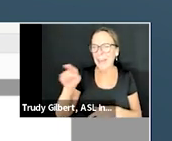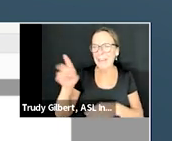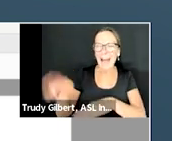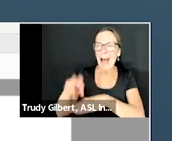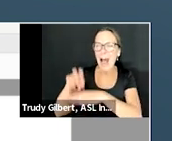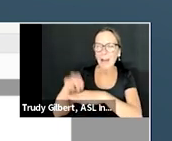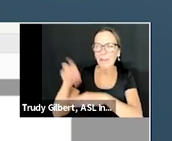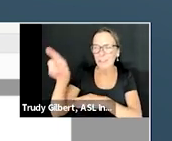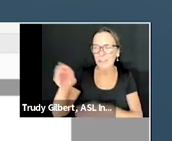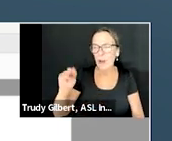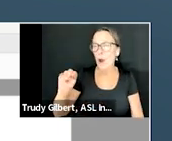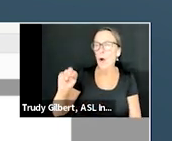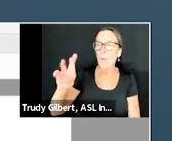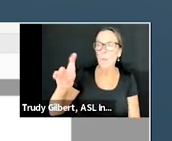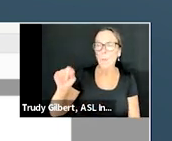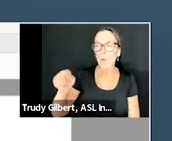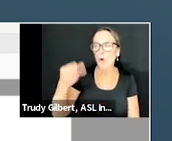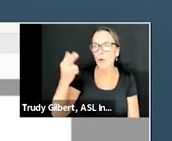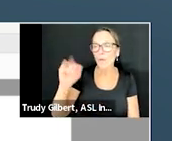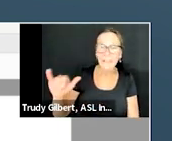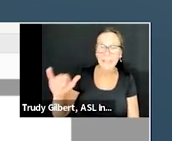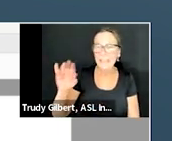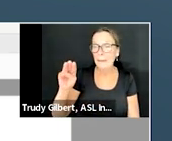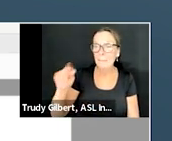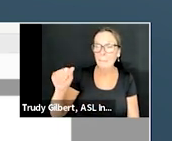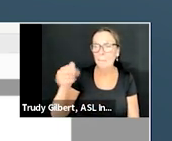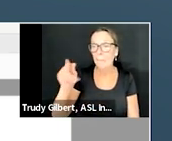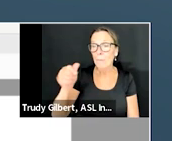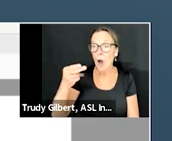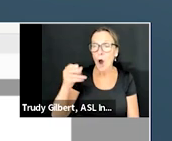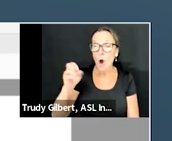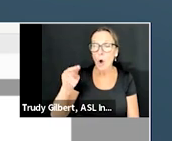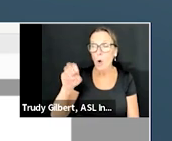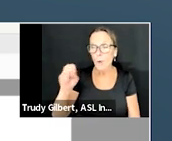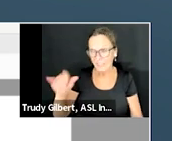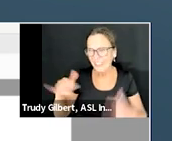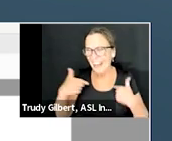So then if you could please go on to the next slide, Keith.